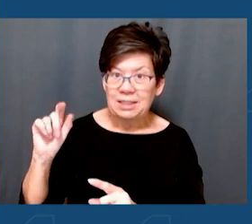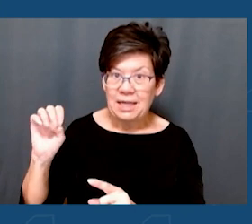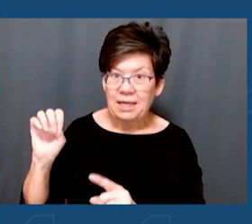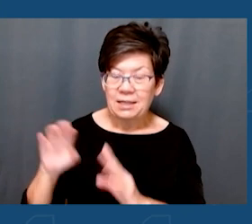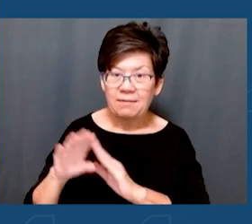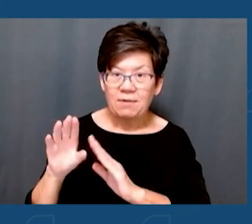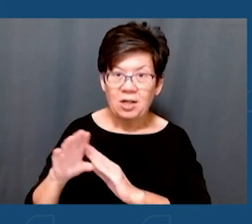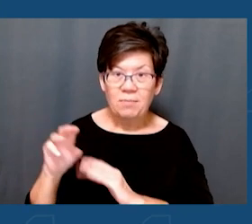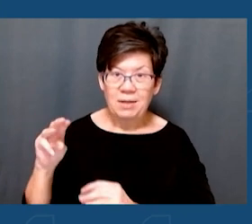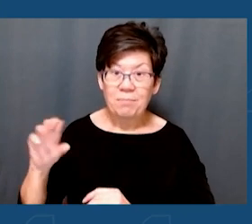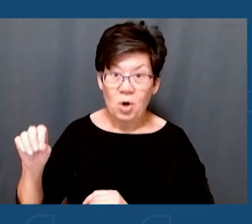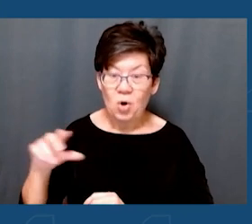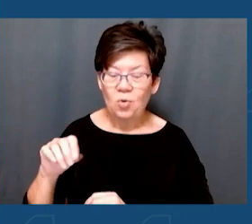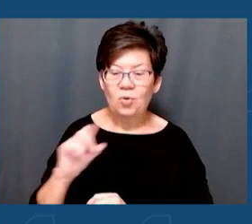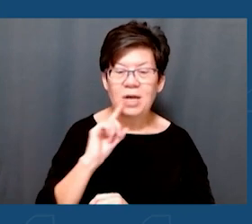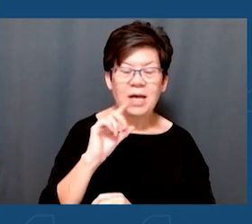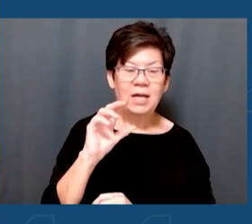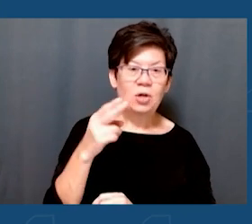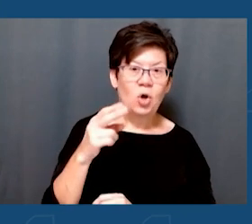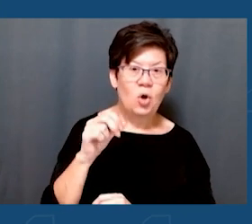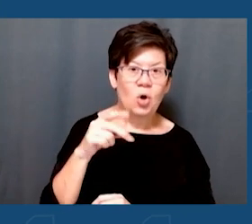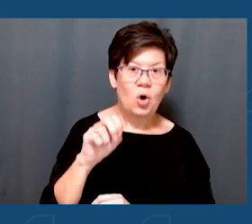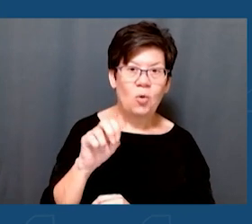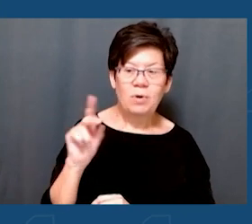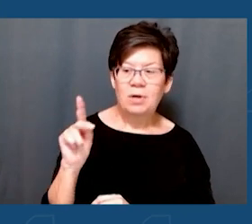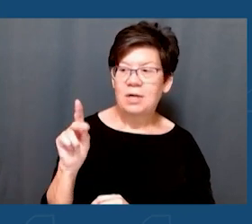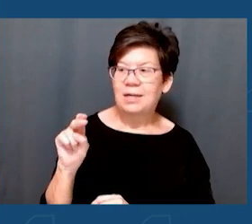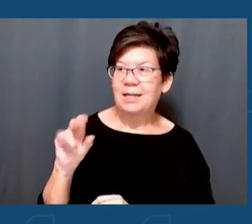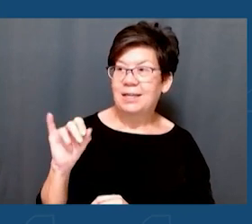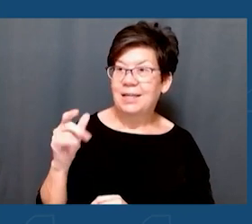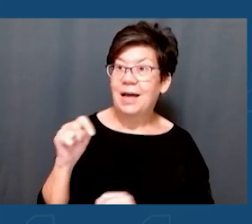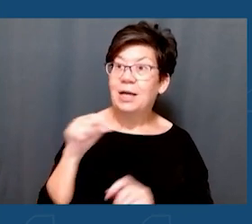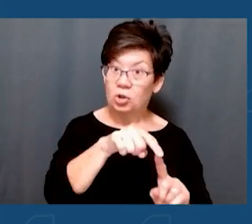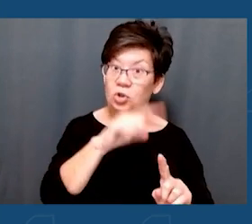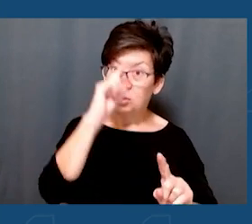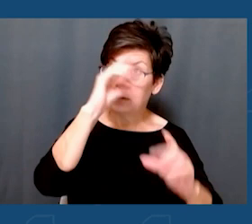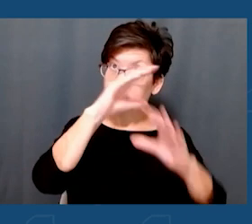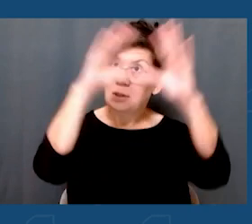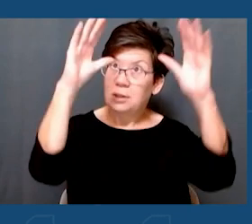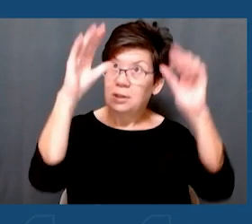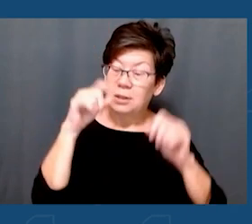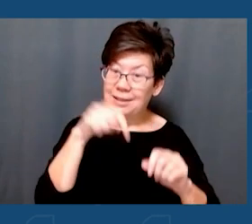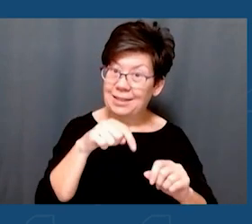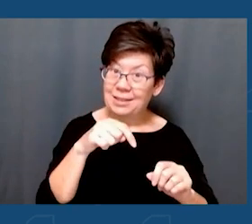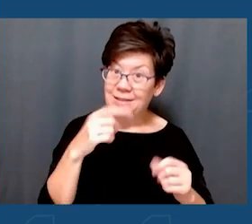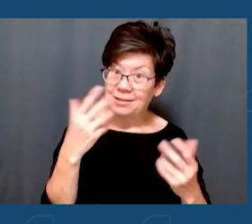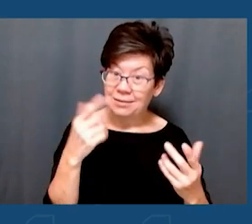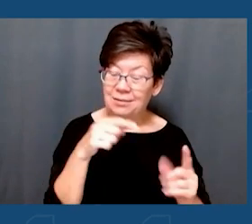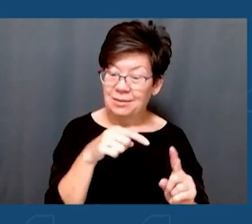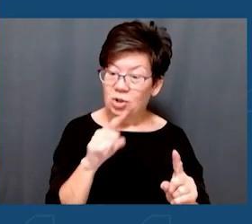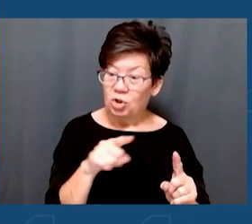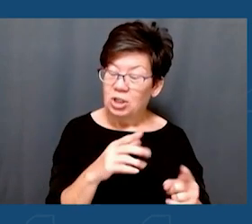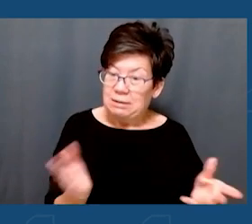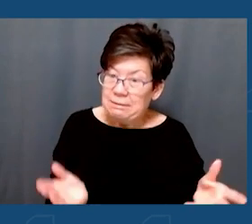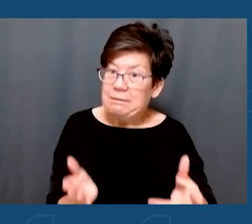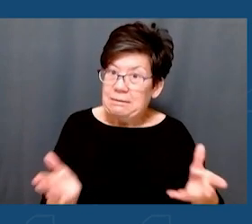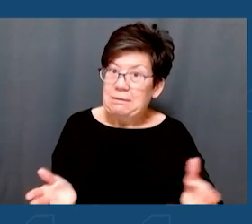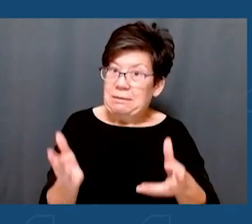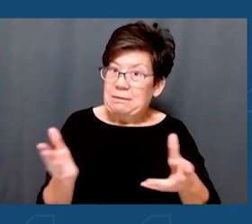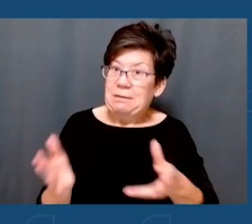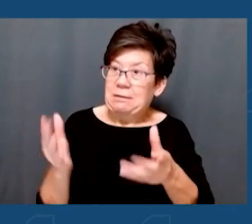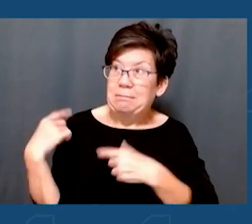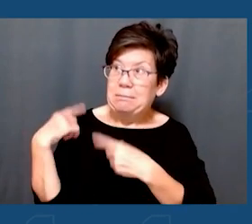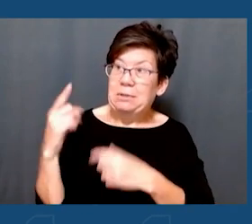absentia, we have Hope Knight, who believed in this vision and shepherding it since 2019.